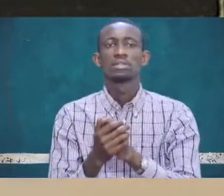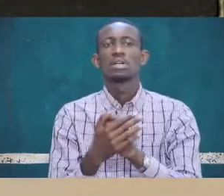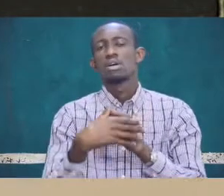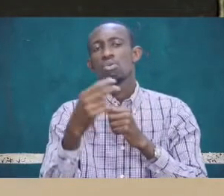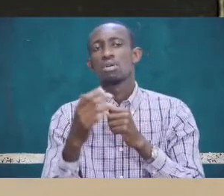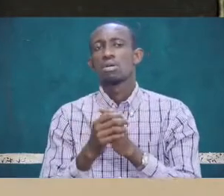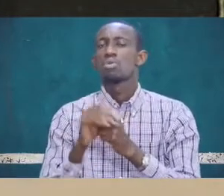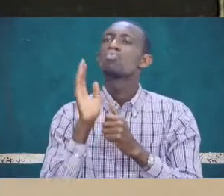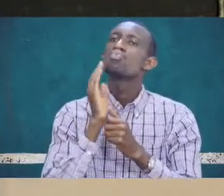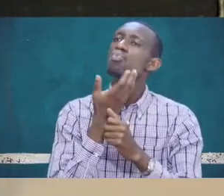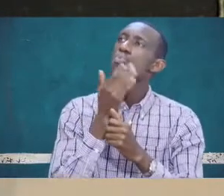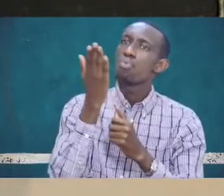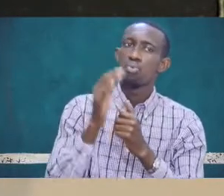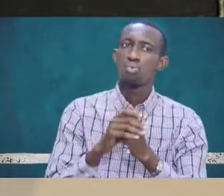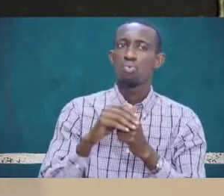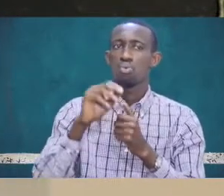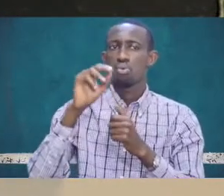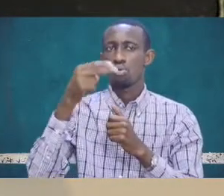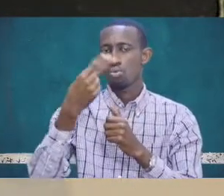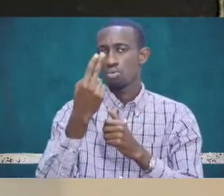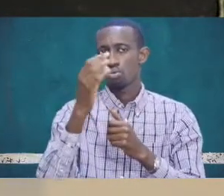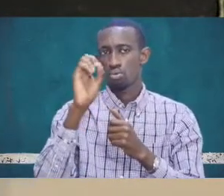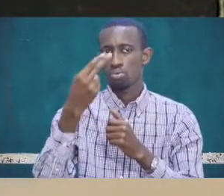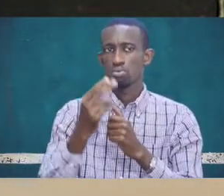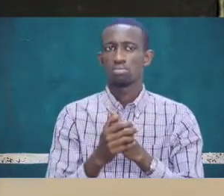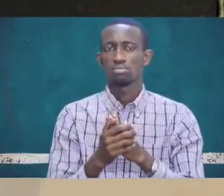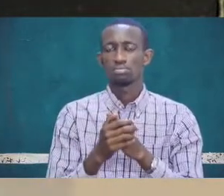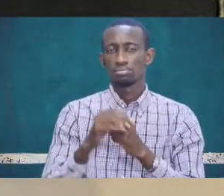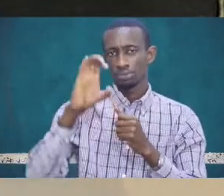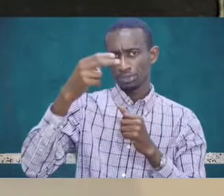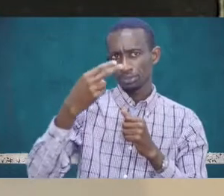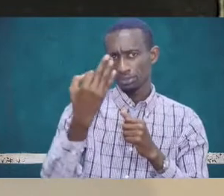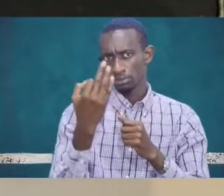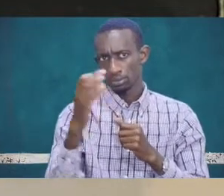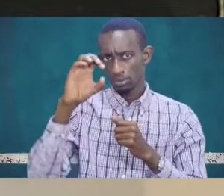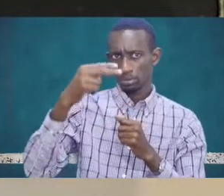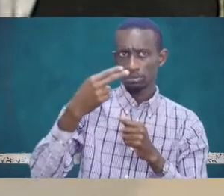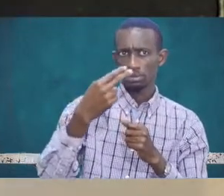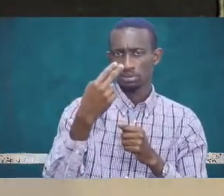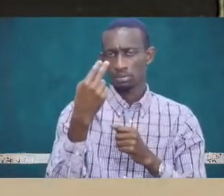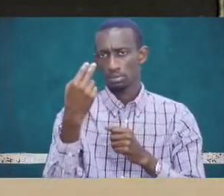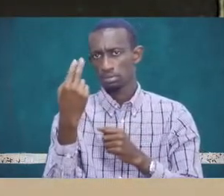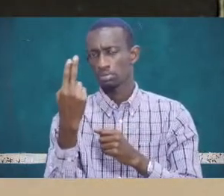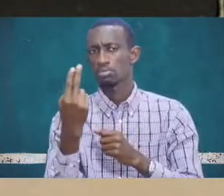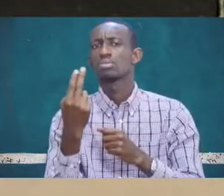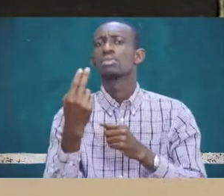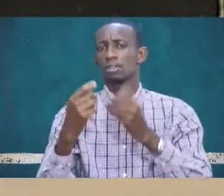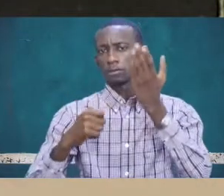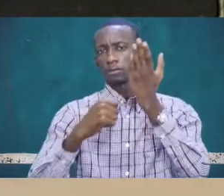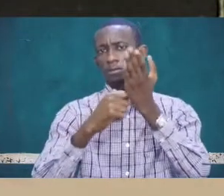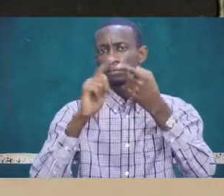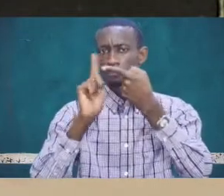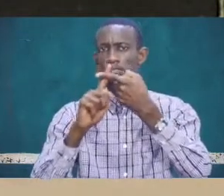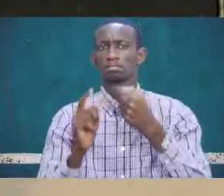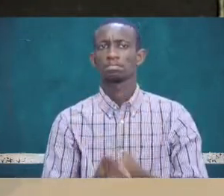elimination of the water molecule, and then forms this carbocation, CH2 with a positive charge. So